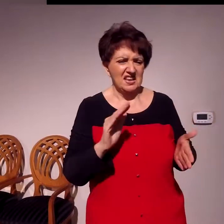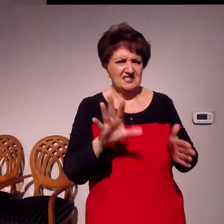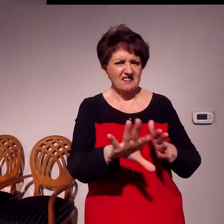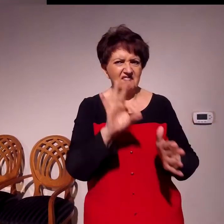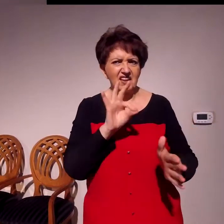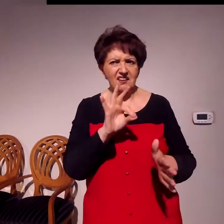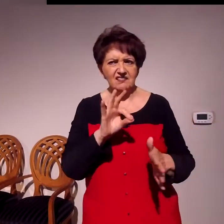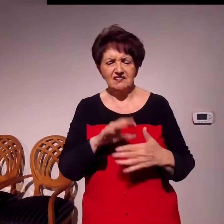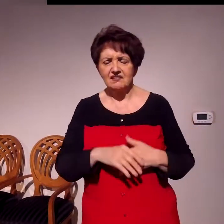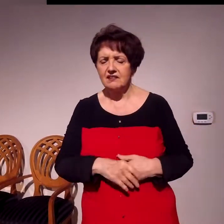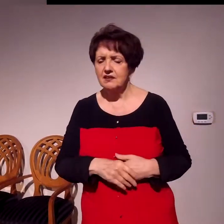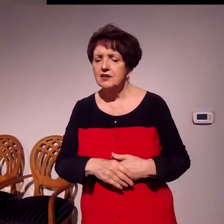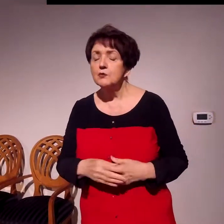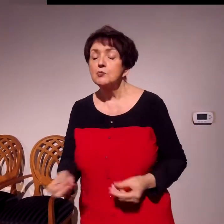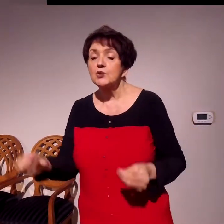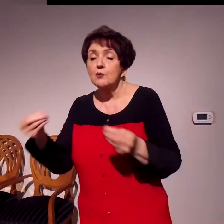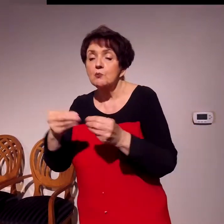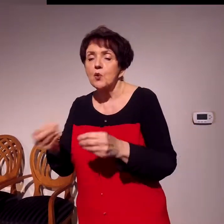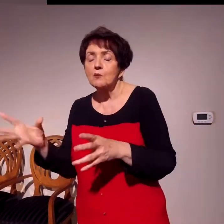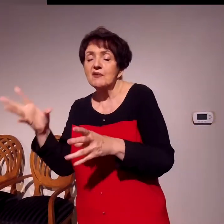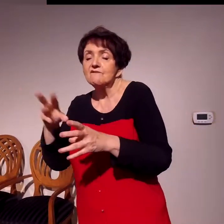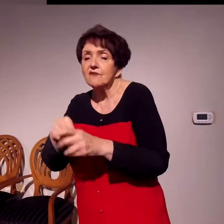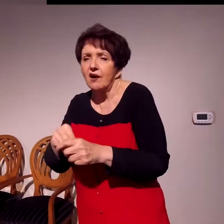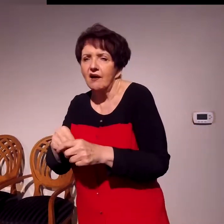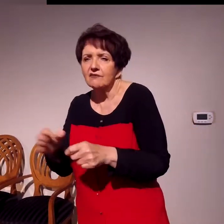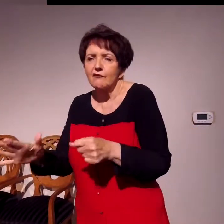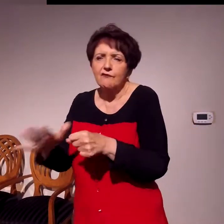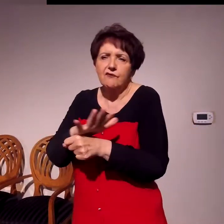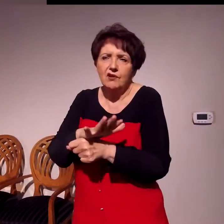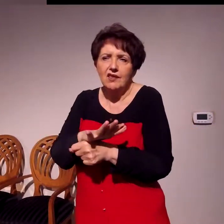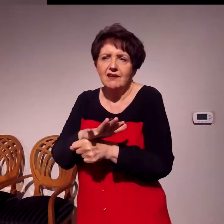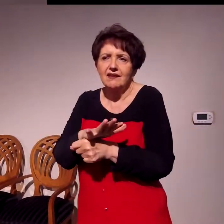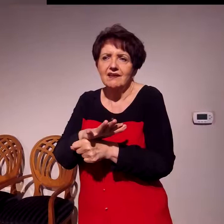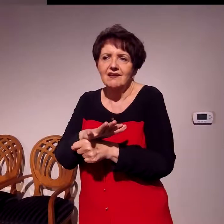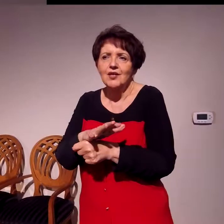in my life fully and completely, the more joy I experience.